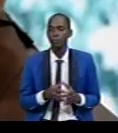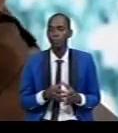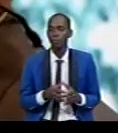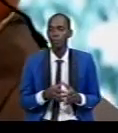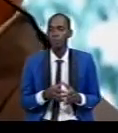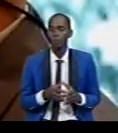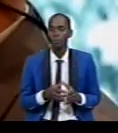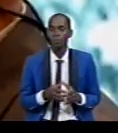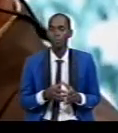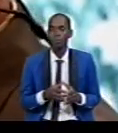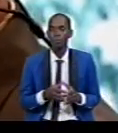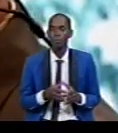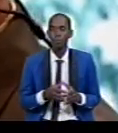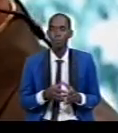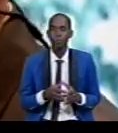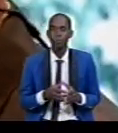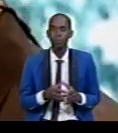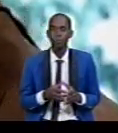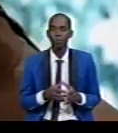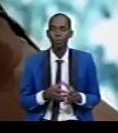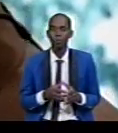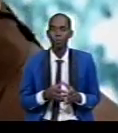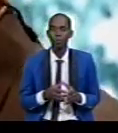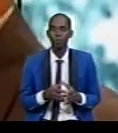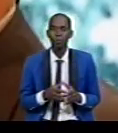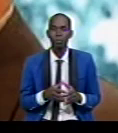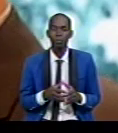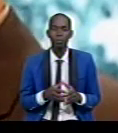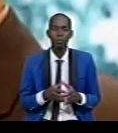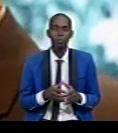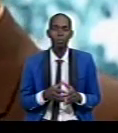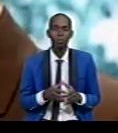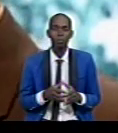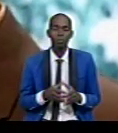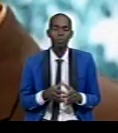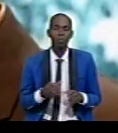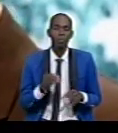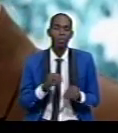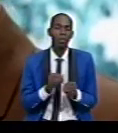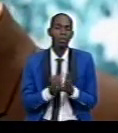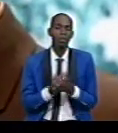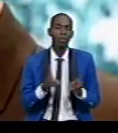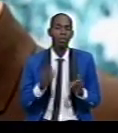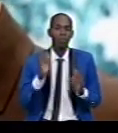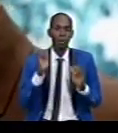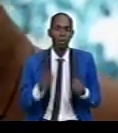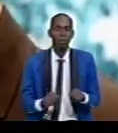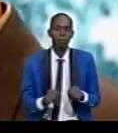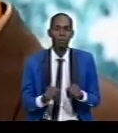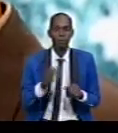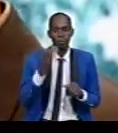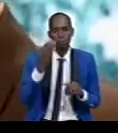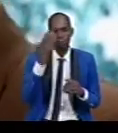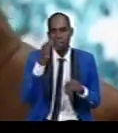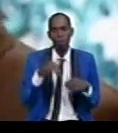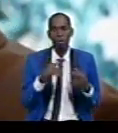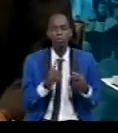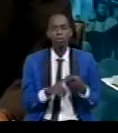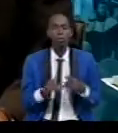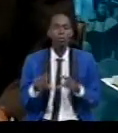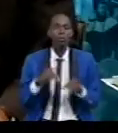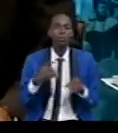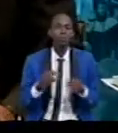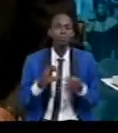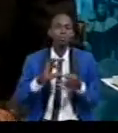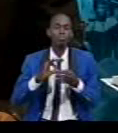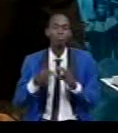you? Or do you want to do some of the message series? That way we can actually fine tune the translations, get the, there's a term